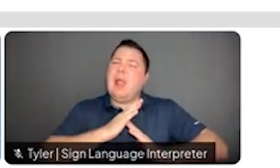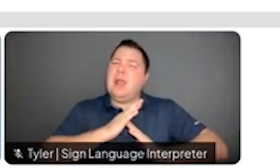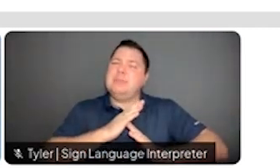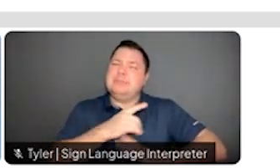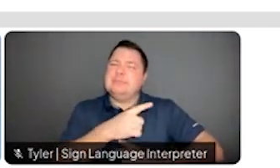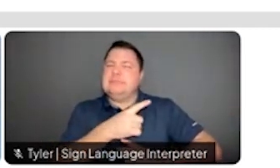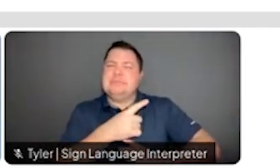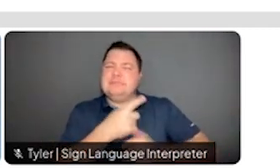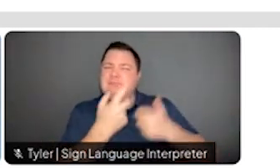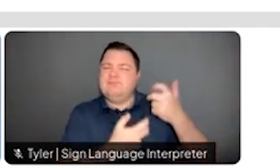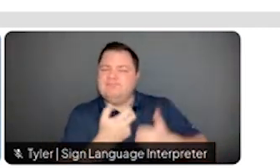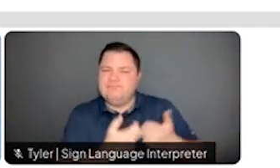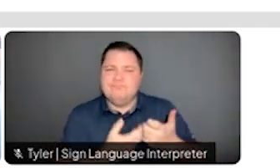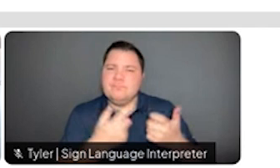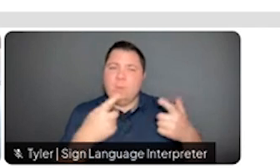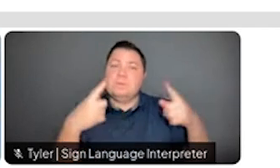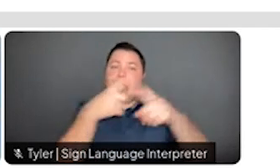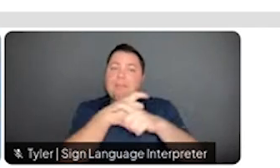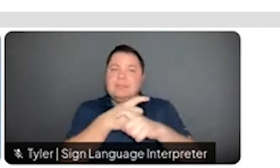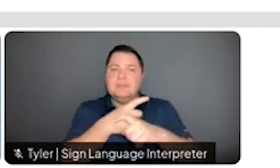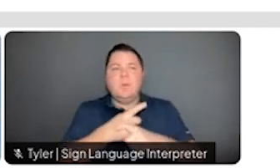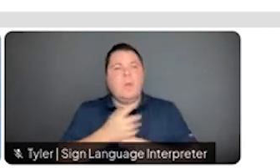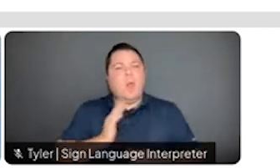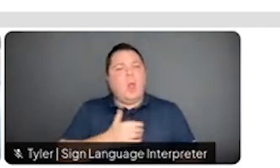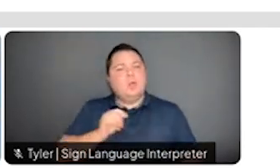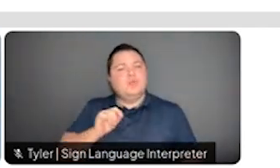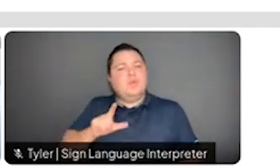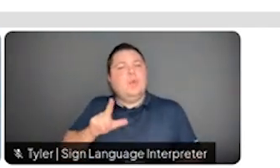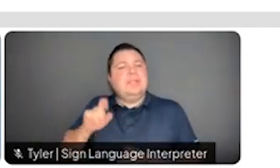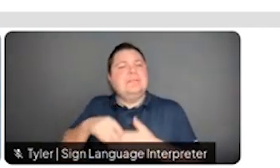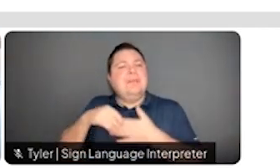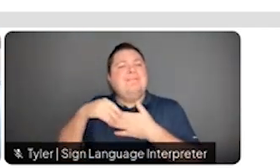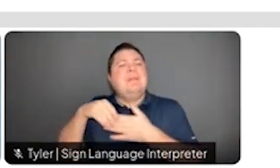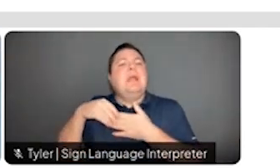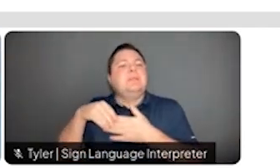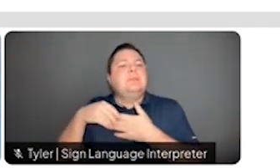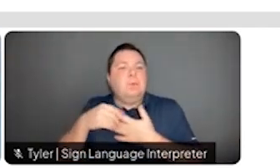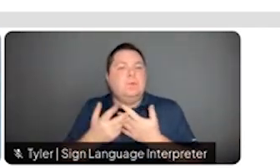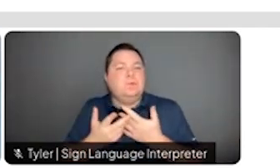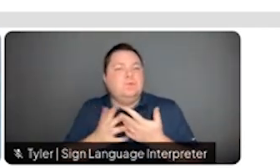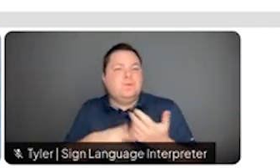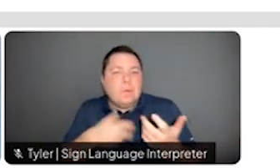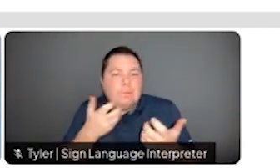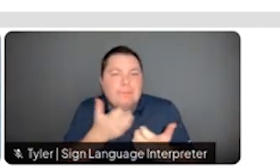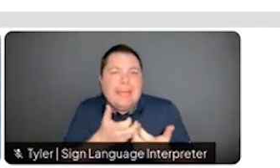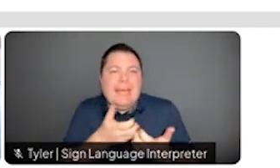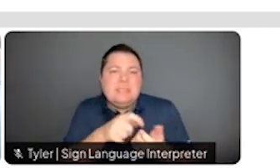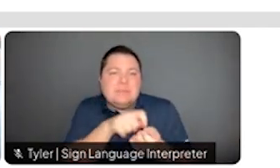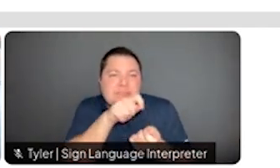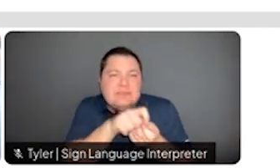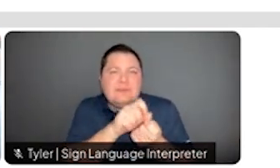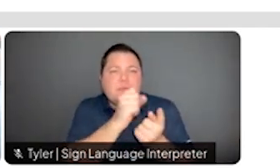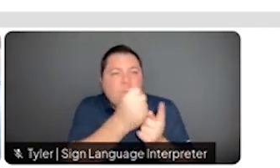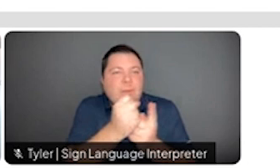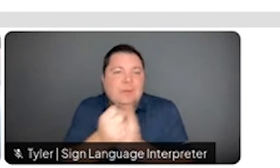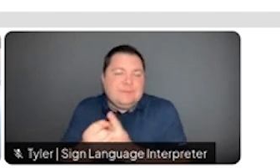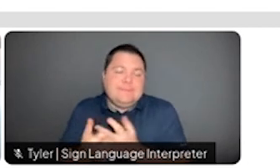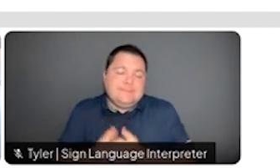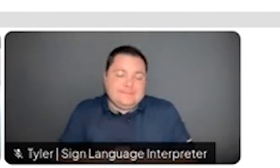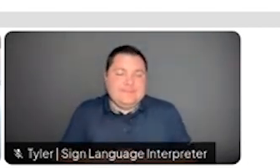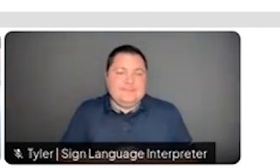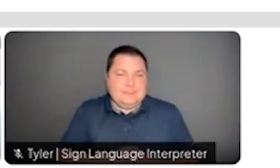we knew that we had to design our tool to be flexible enough to handle everyone's specific use cases.